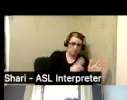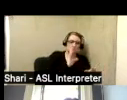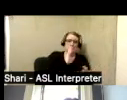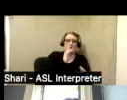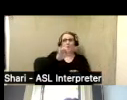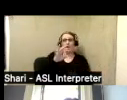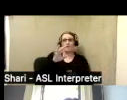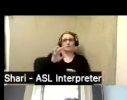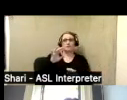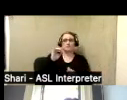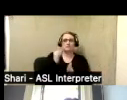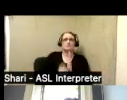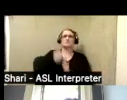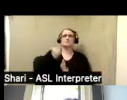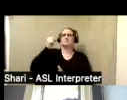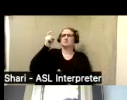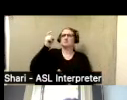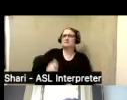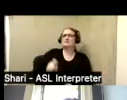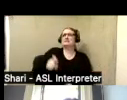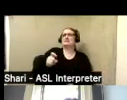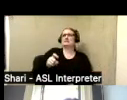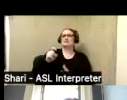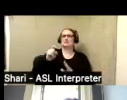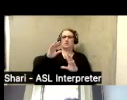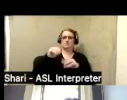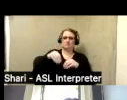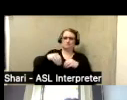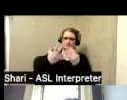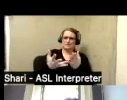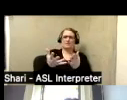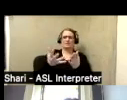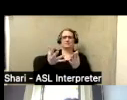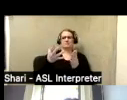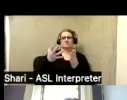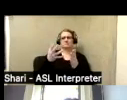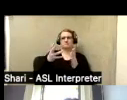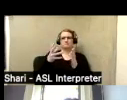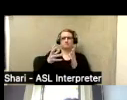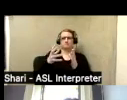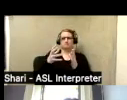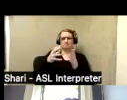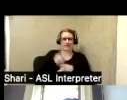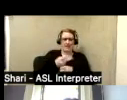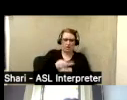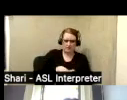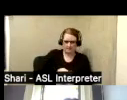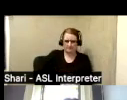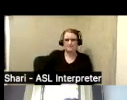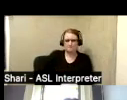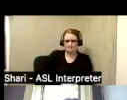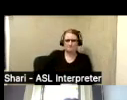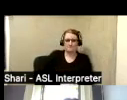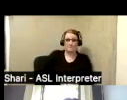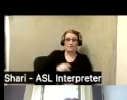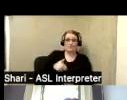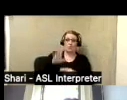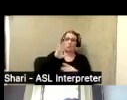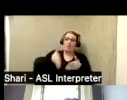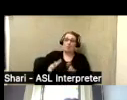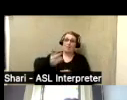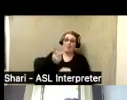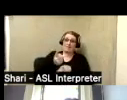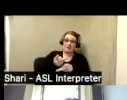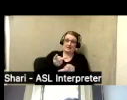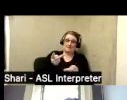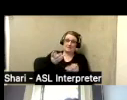spontaneous meetings of the constellation of caregivers of a given patient. These meetings would emerge to allow for the caregivers who have contact